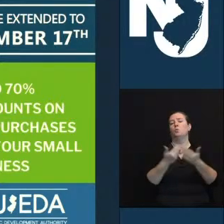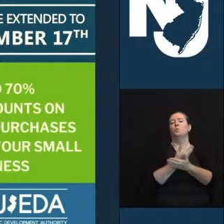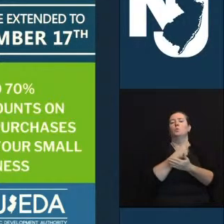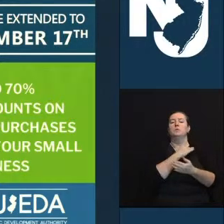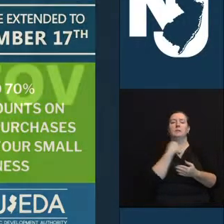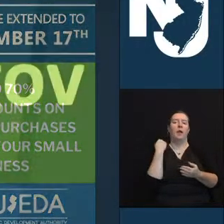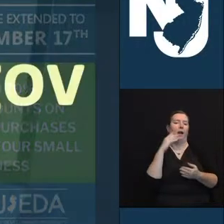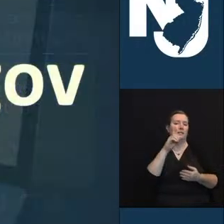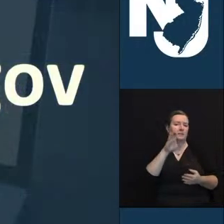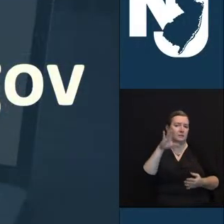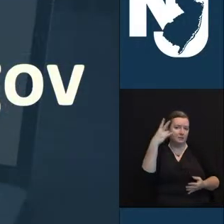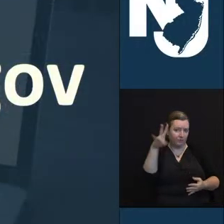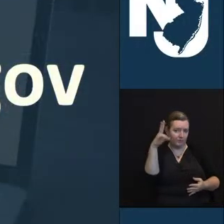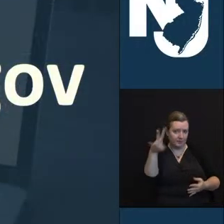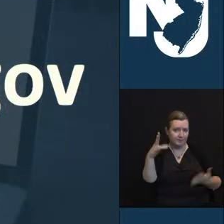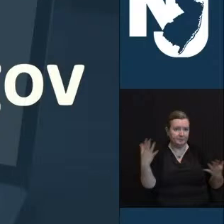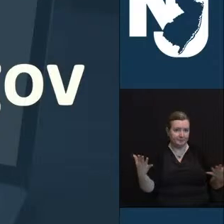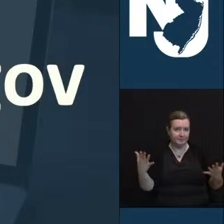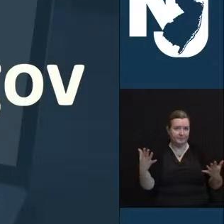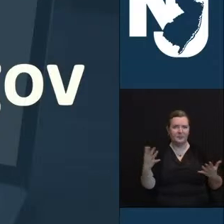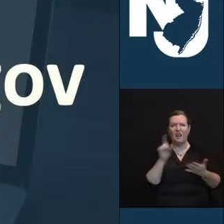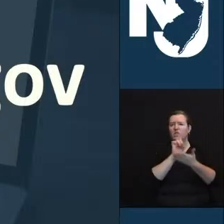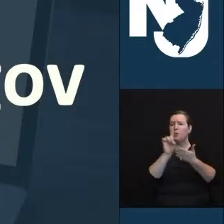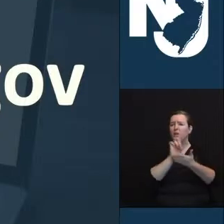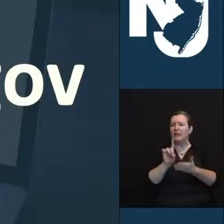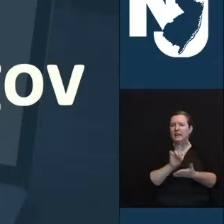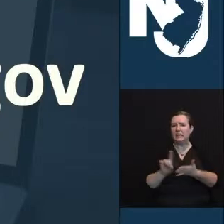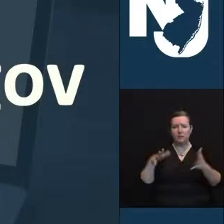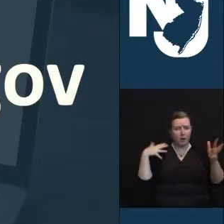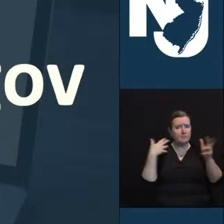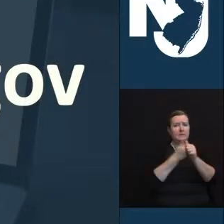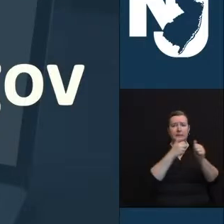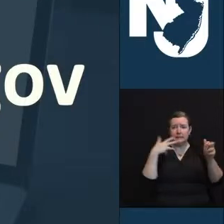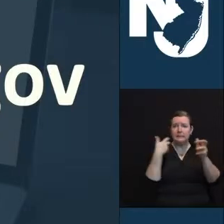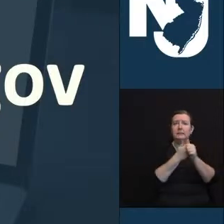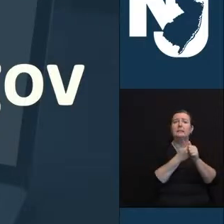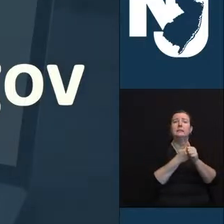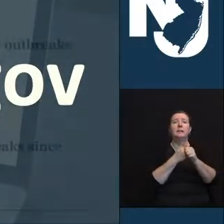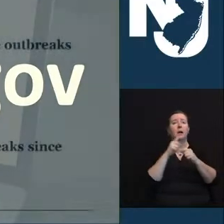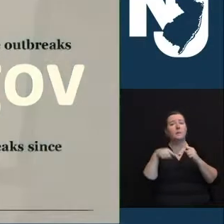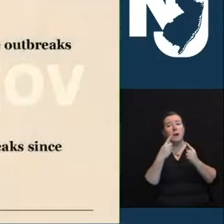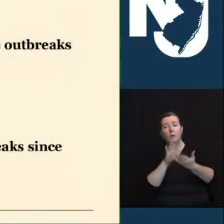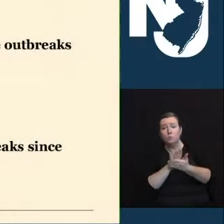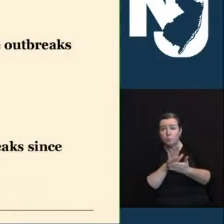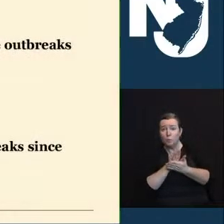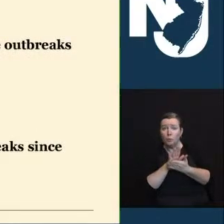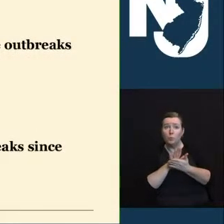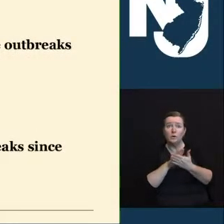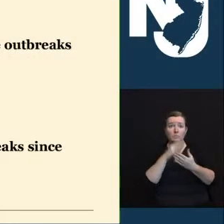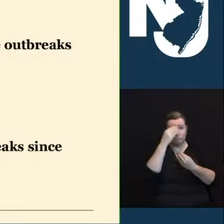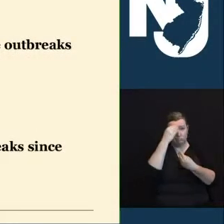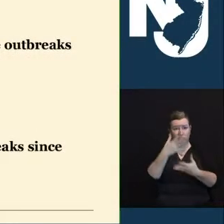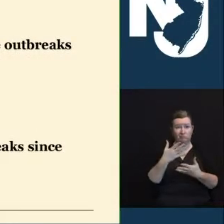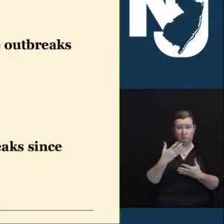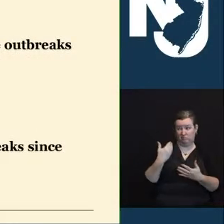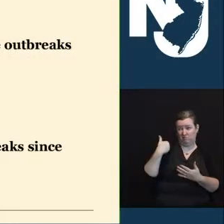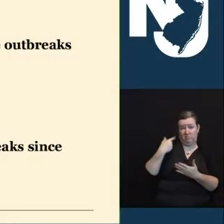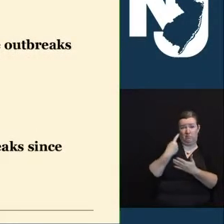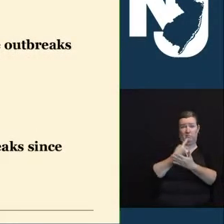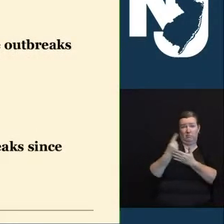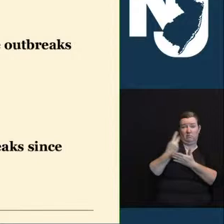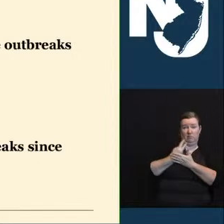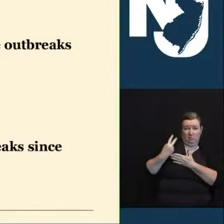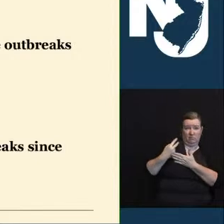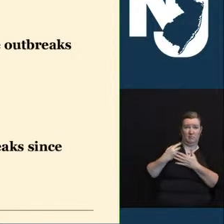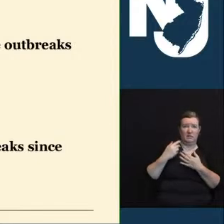We also have a weekly update on several different fronts from our schools. First, over the past week, we have a total of 18